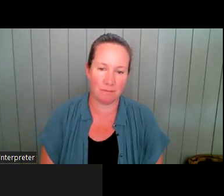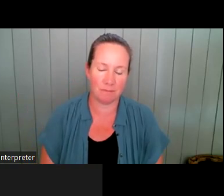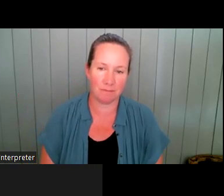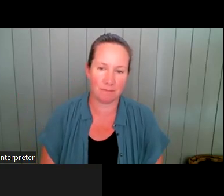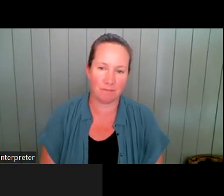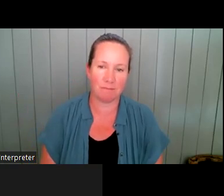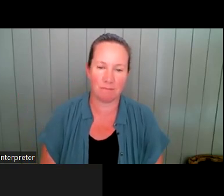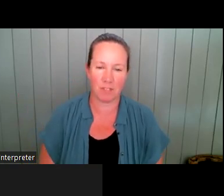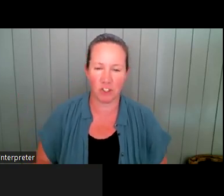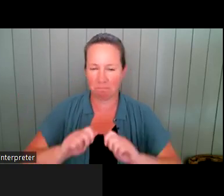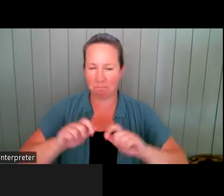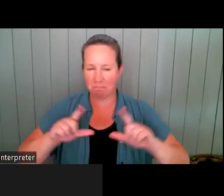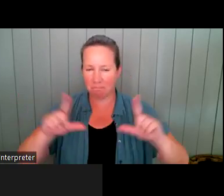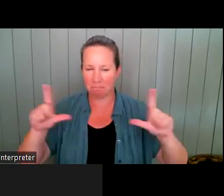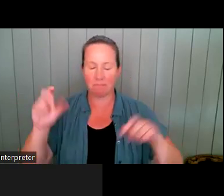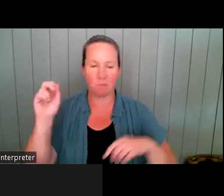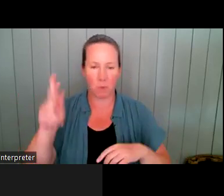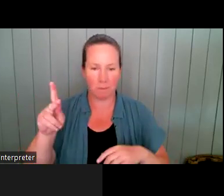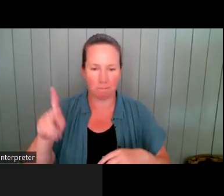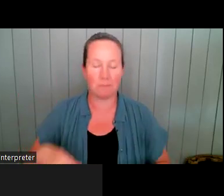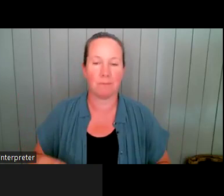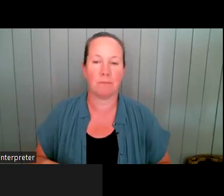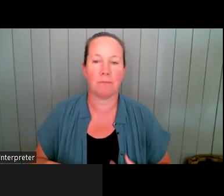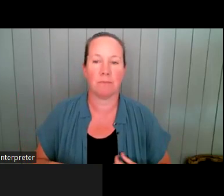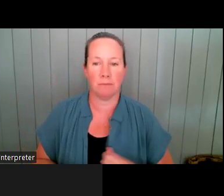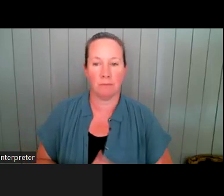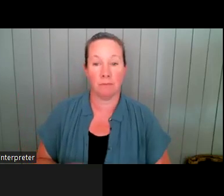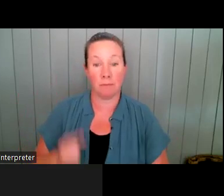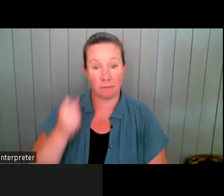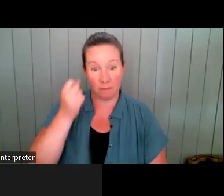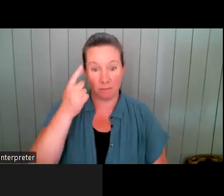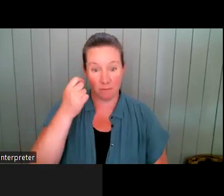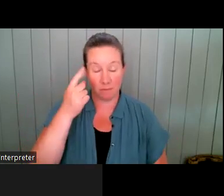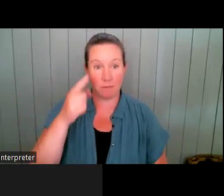okay. And each time you populate,